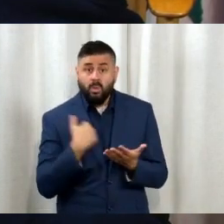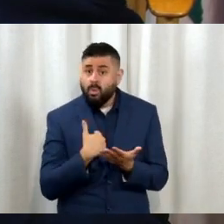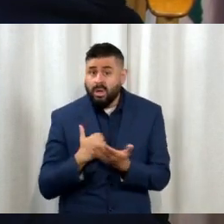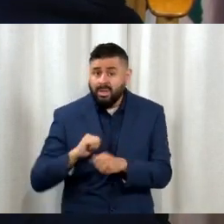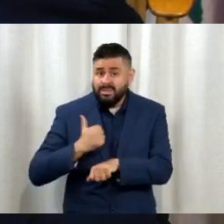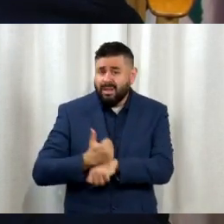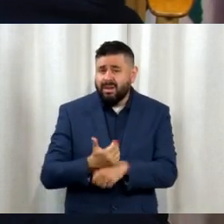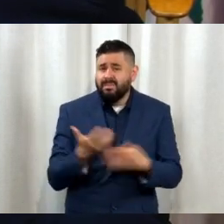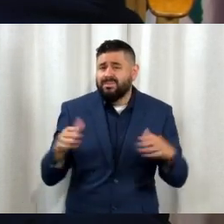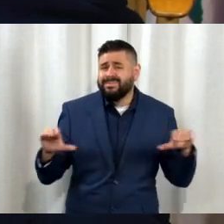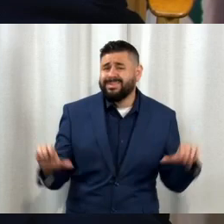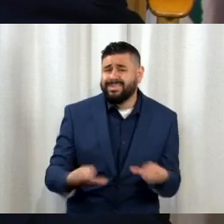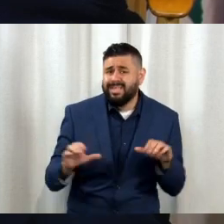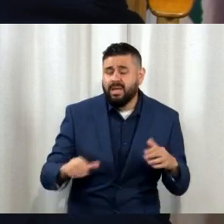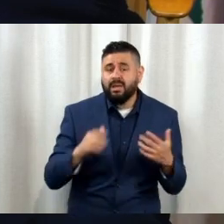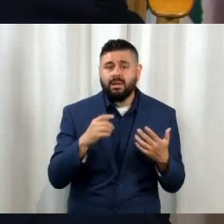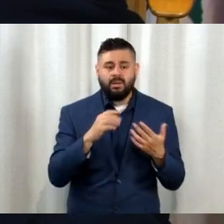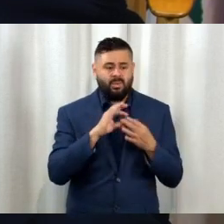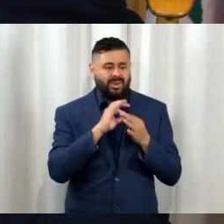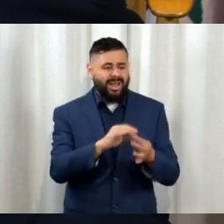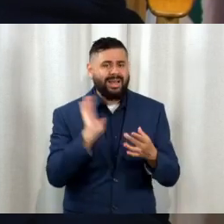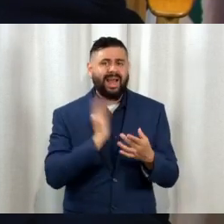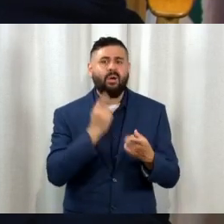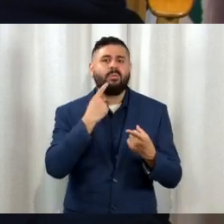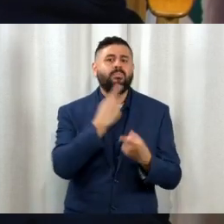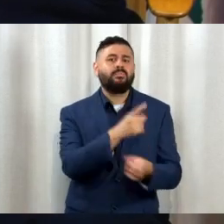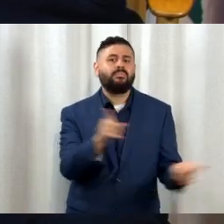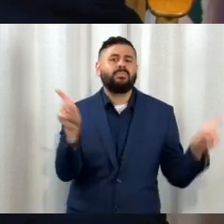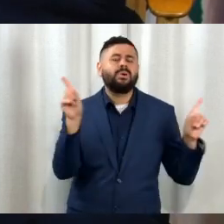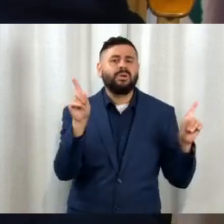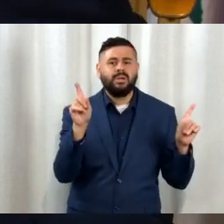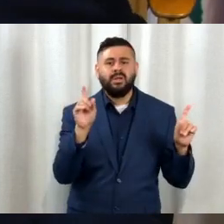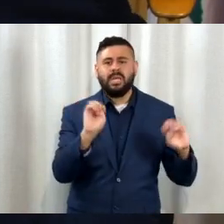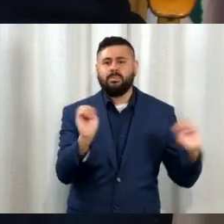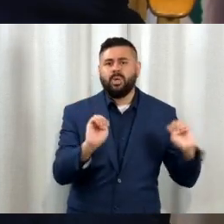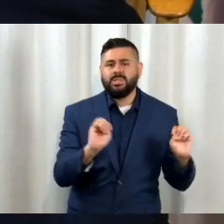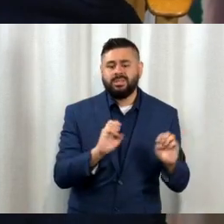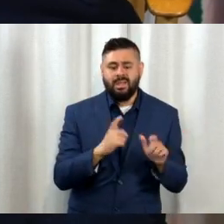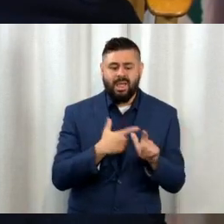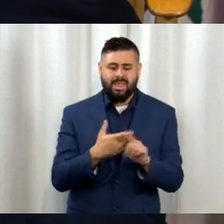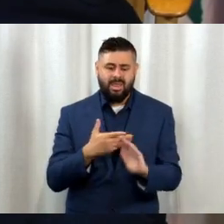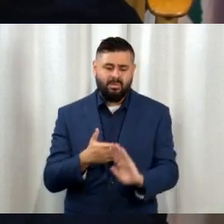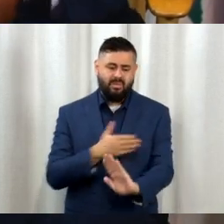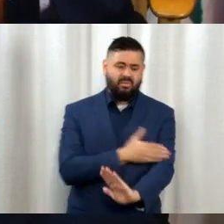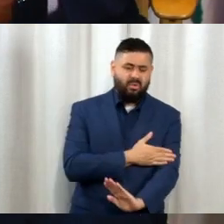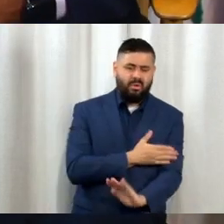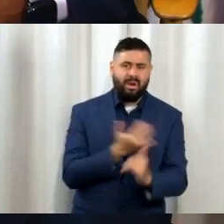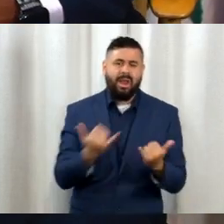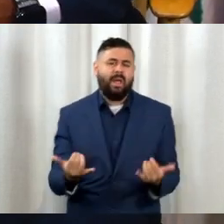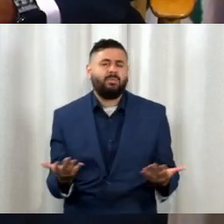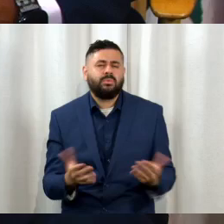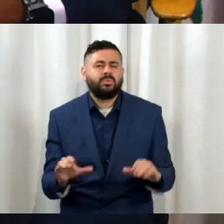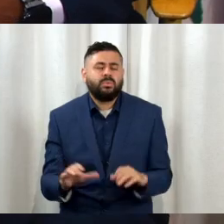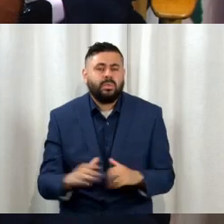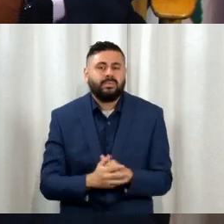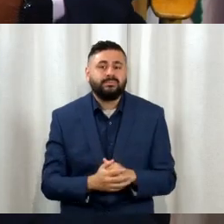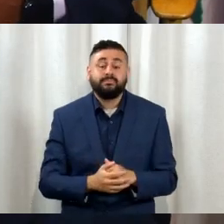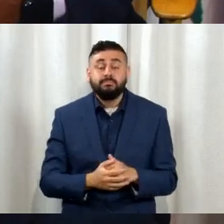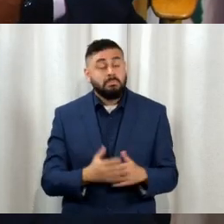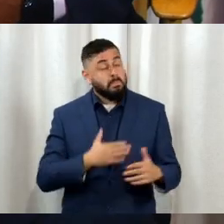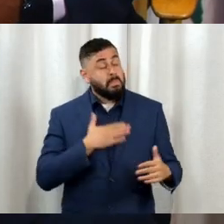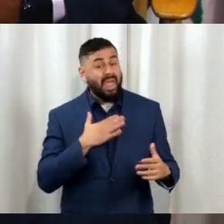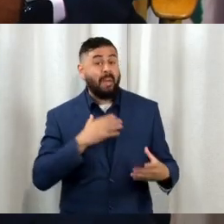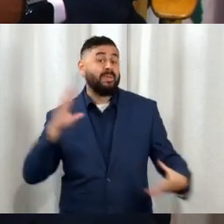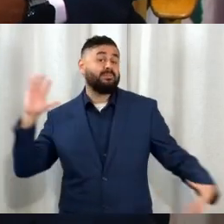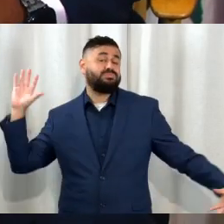of our homeless proclamation and the things that we're doing prior to the proclamation and now? Sure thing. So happy to sum up. It's a